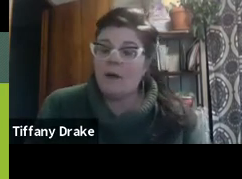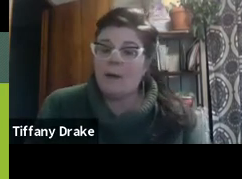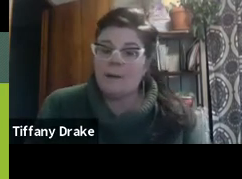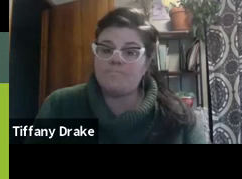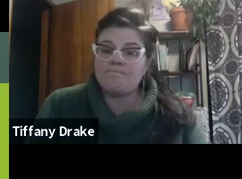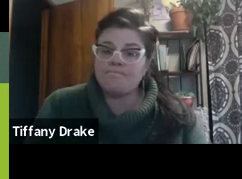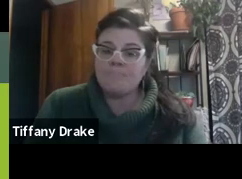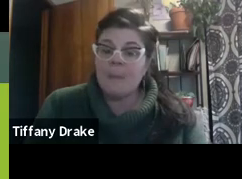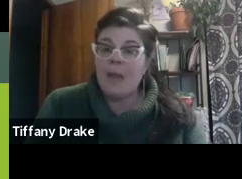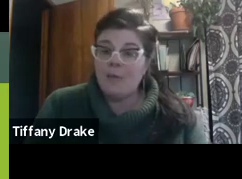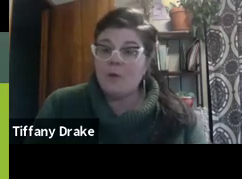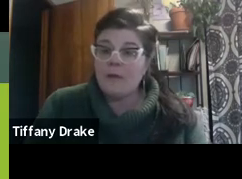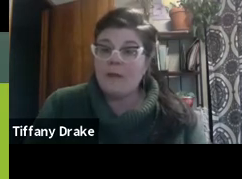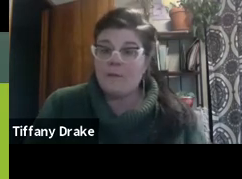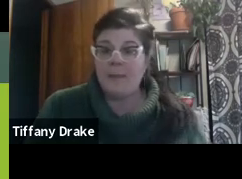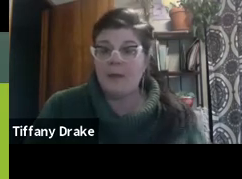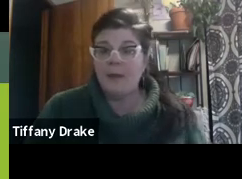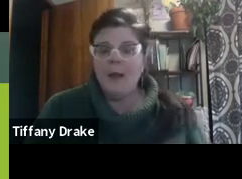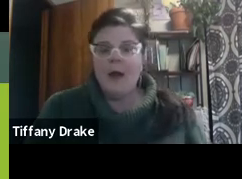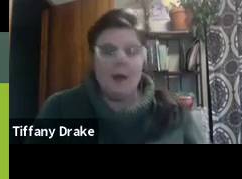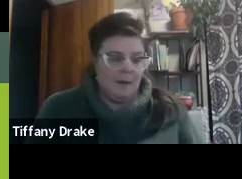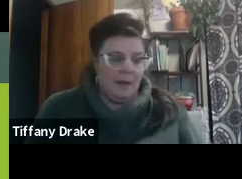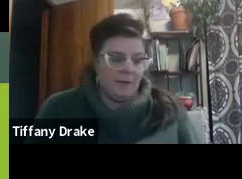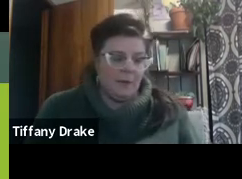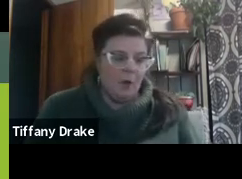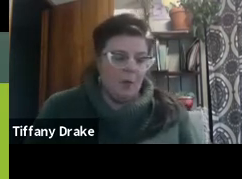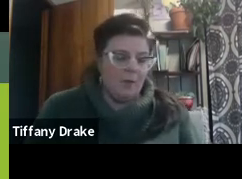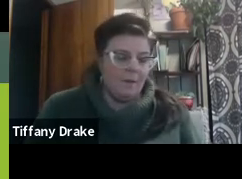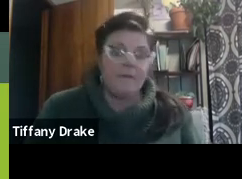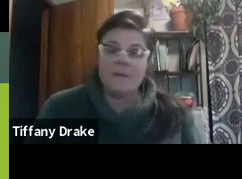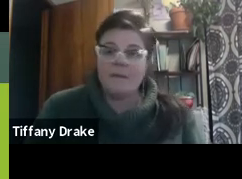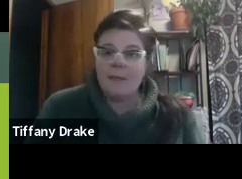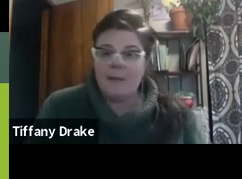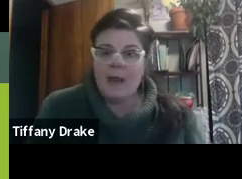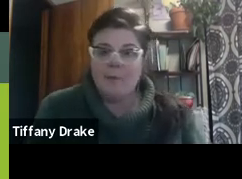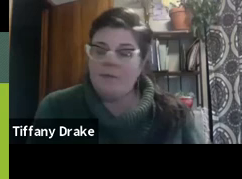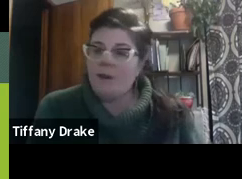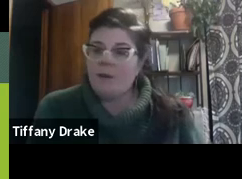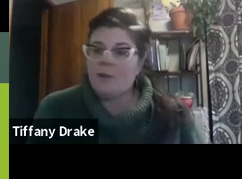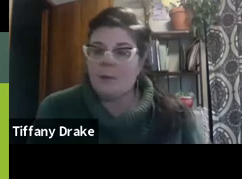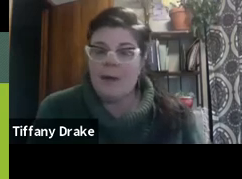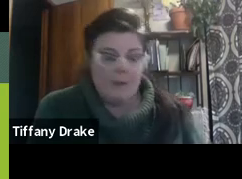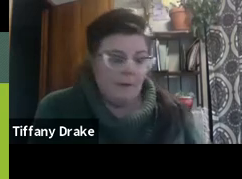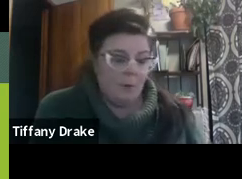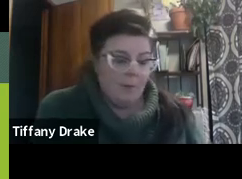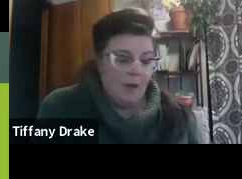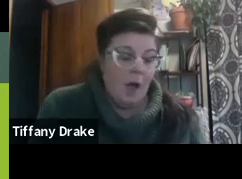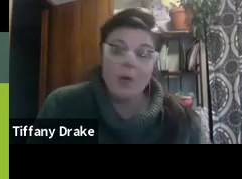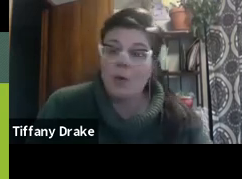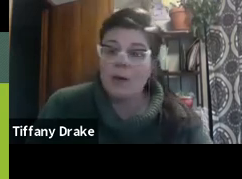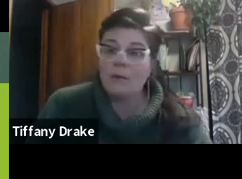concerning behaviors in the family. And so this is a family that I would be very concerned about, that there